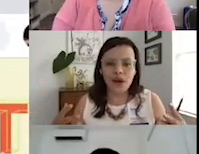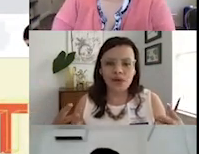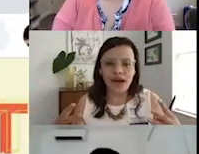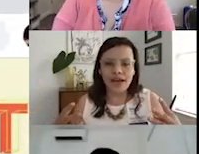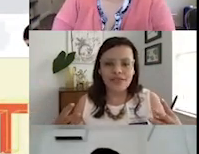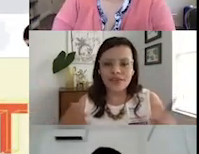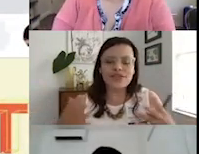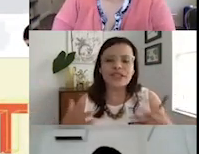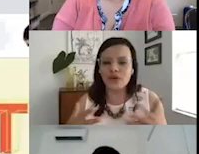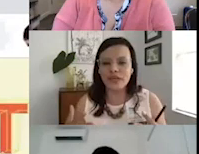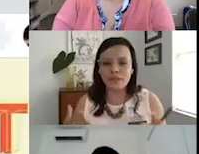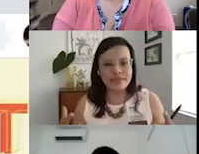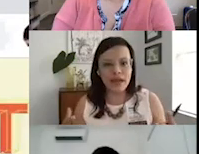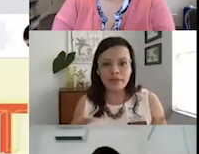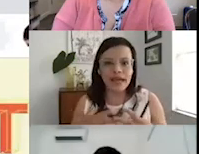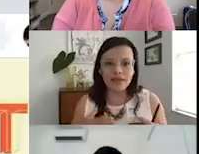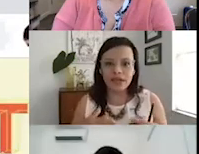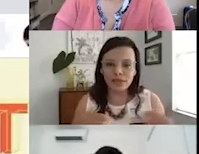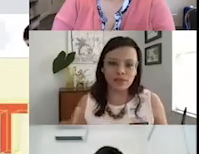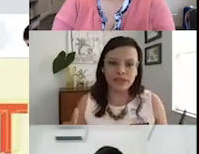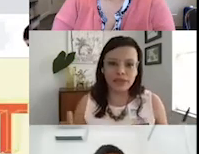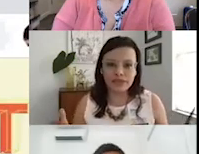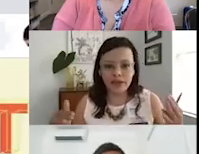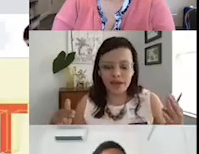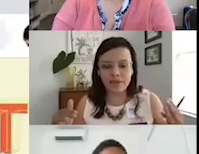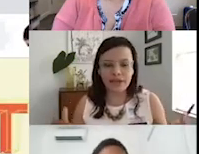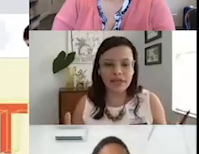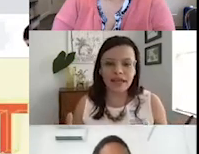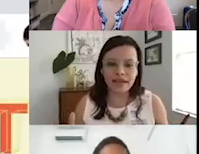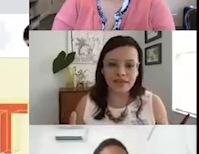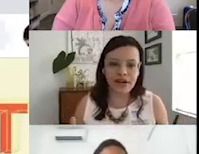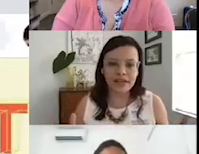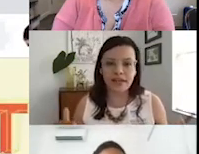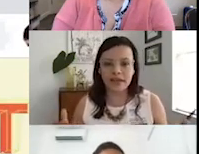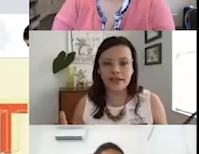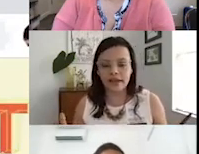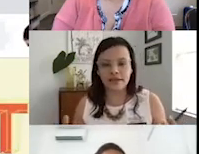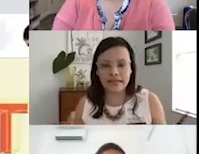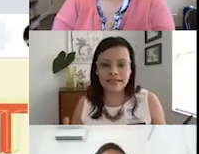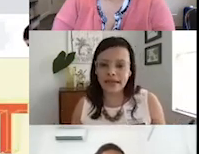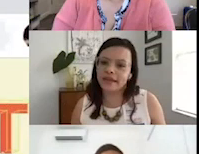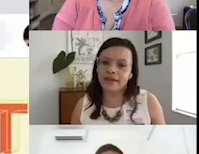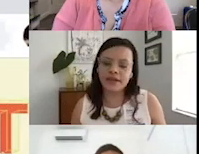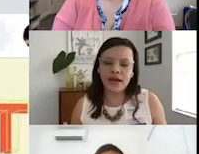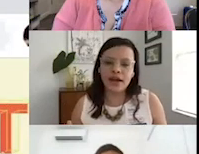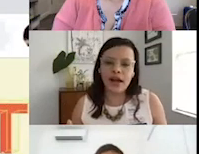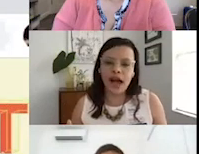you know, there is really no step-by-step, and I agree completely with Ahmed in that regard and